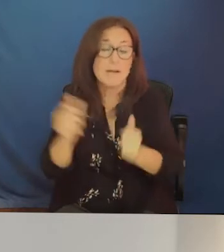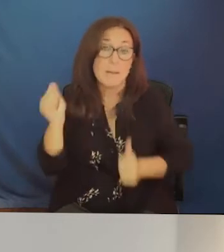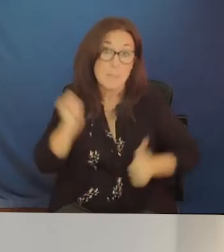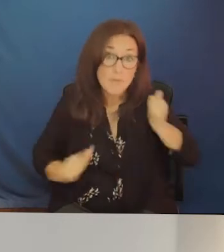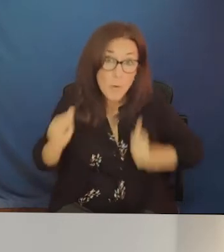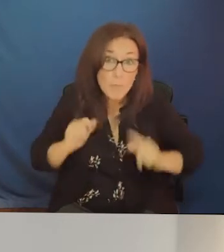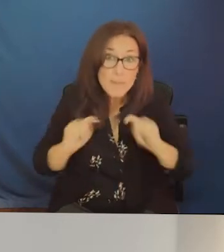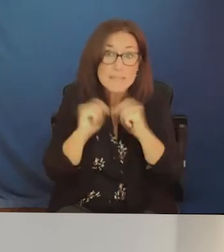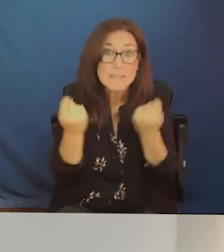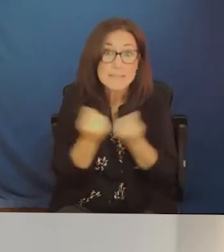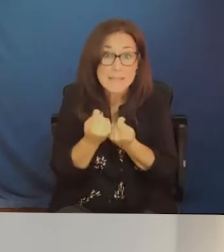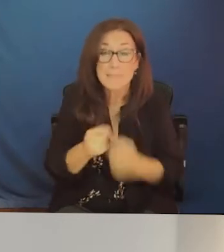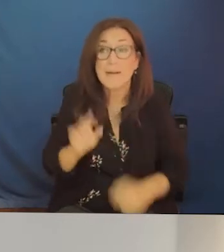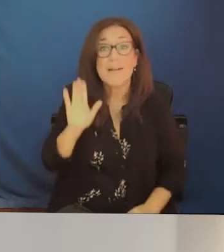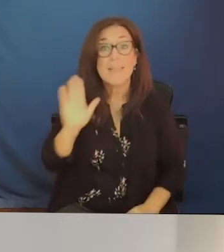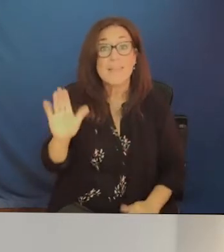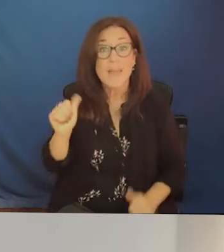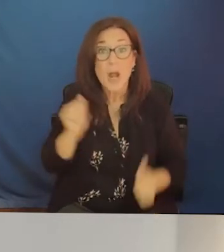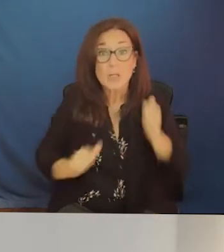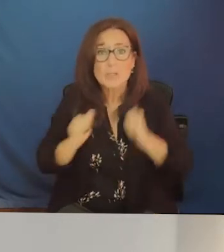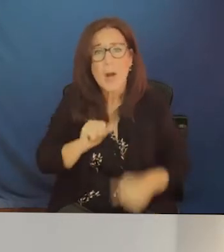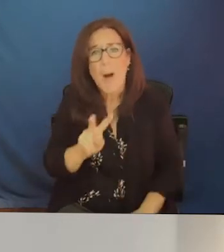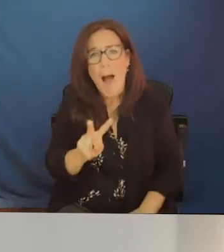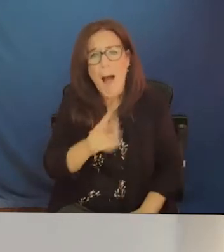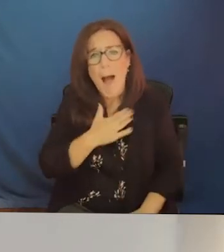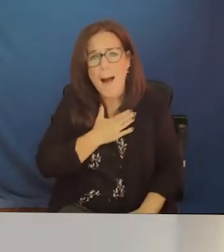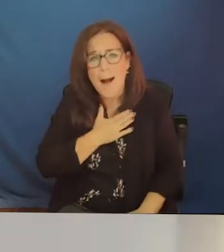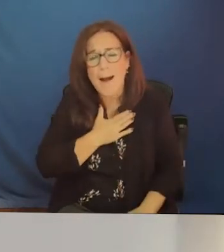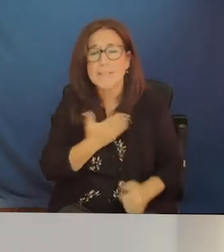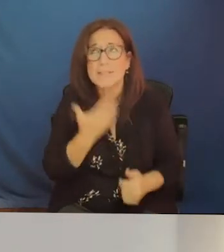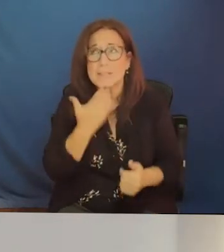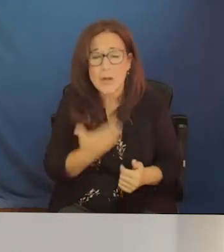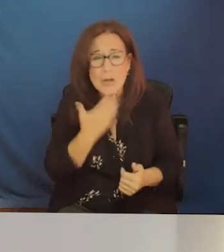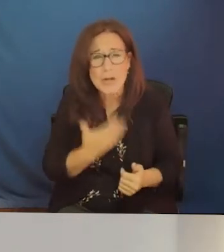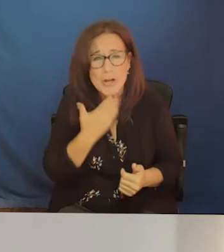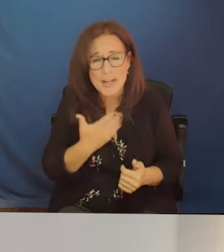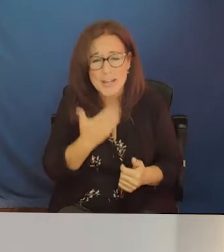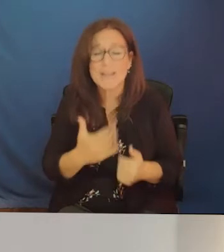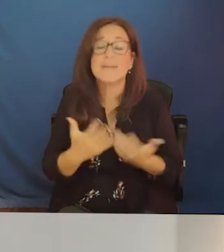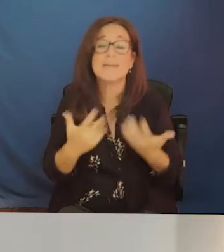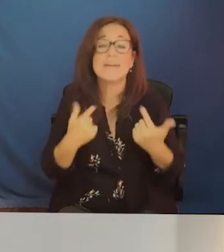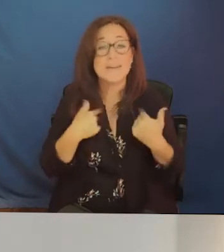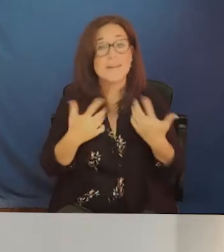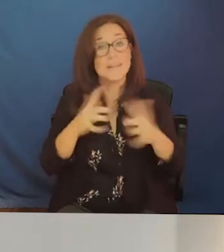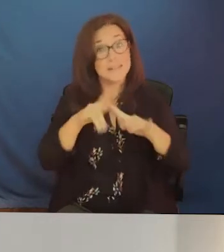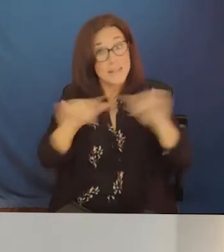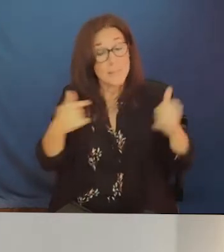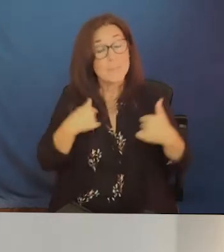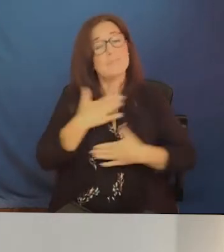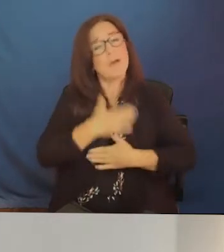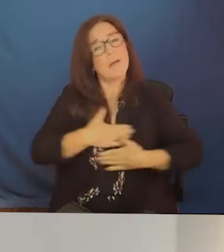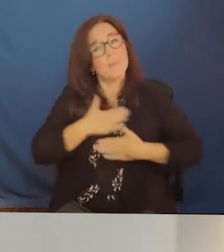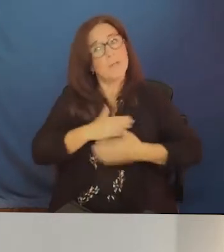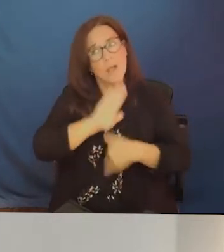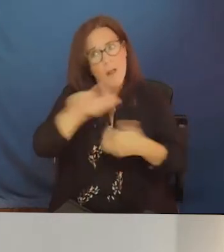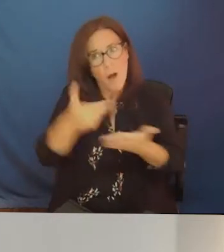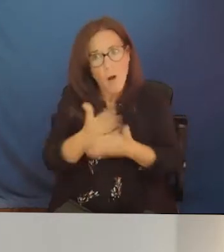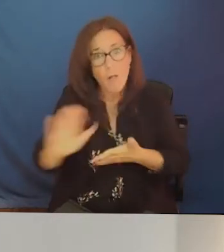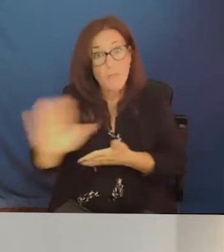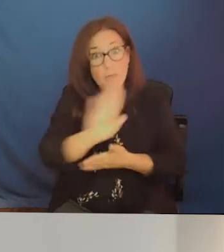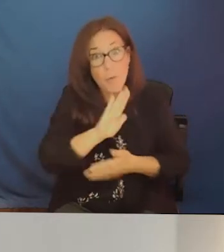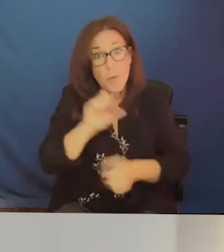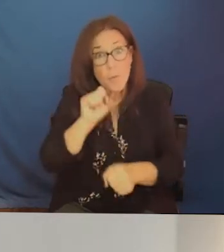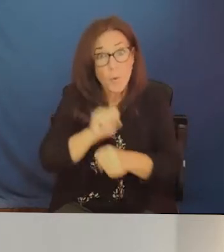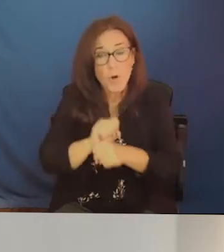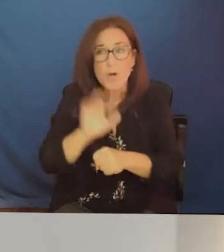The show is really entertaining, but moreover, I just deeply appreciate all involved for their courage, their